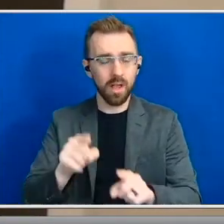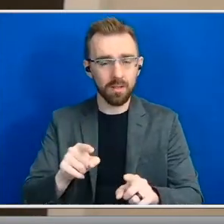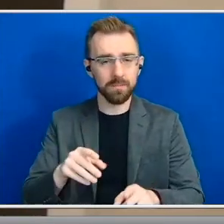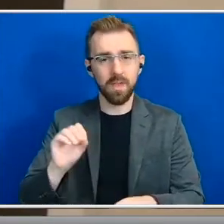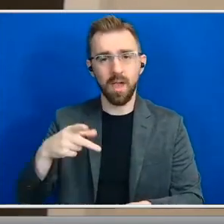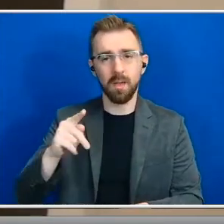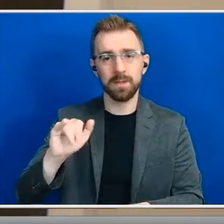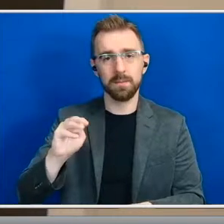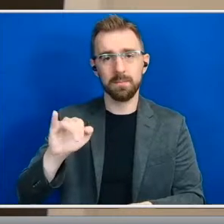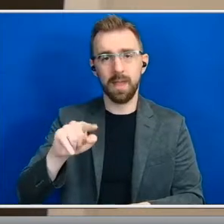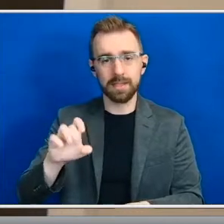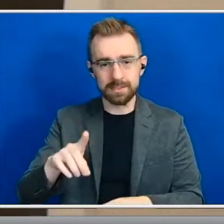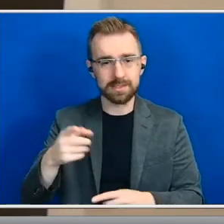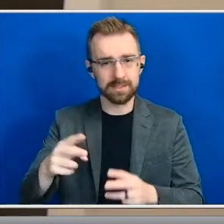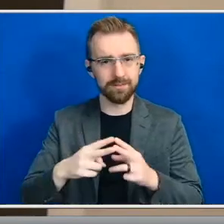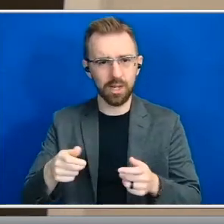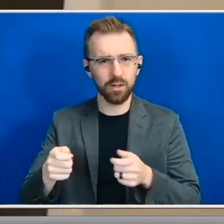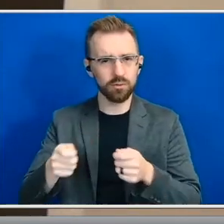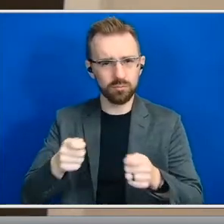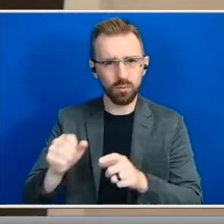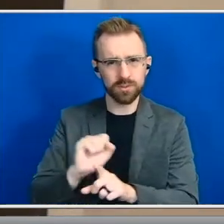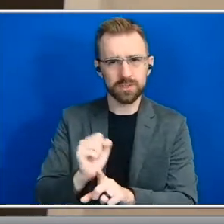and it's a very controlled situation.